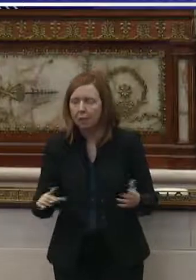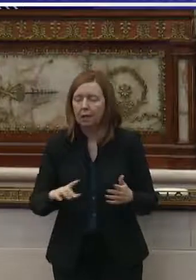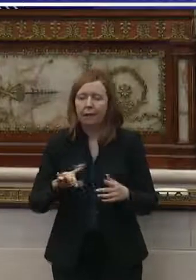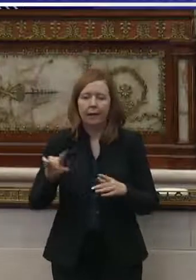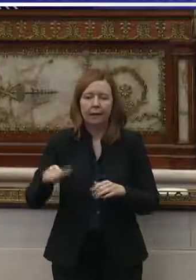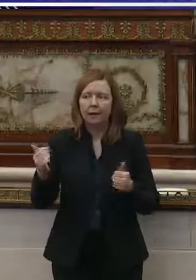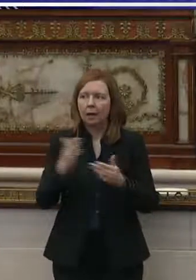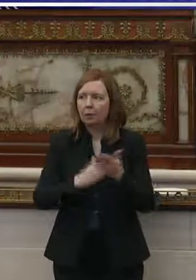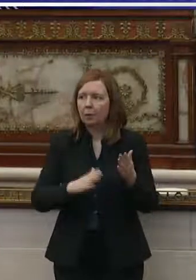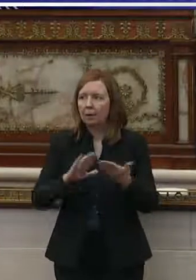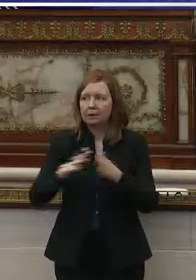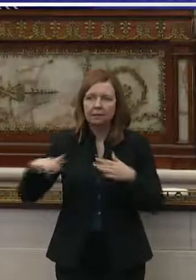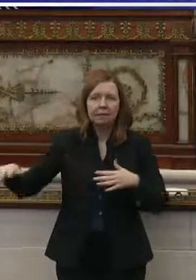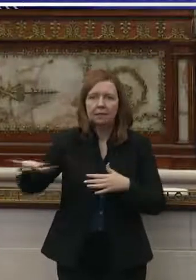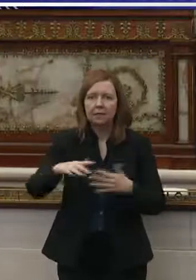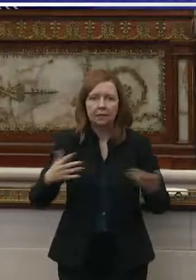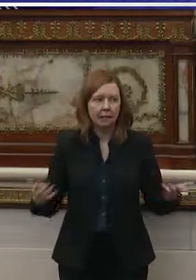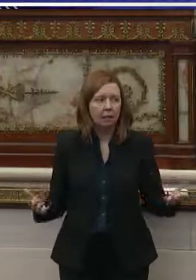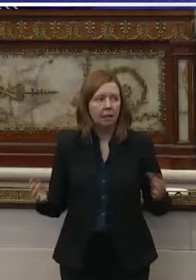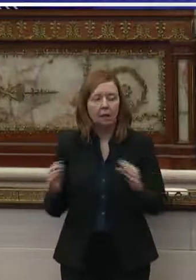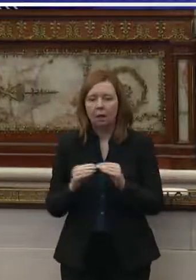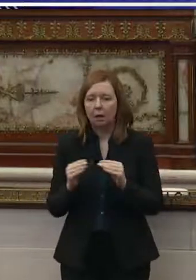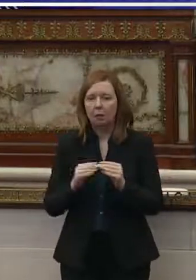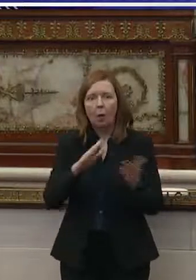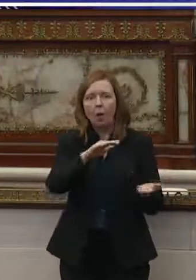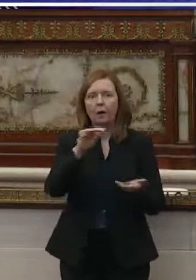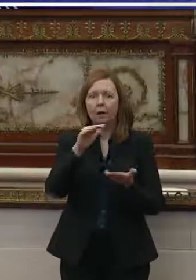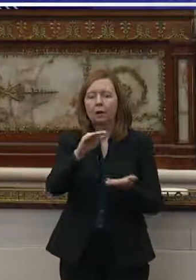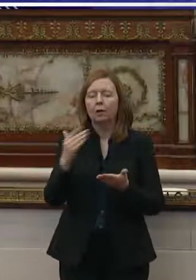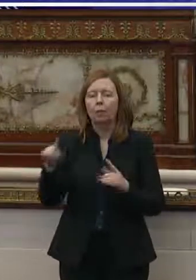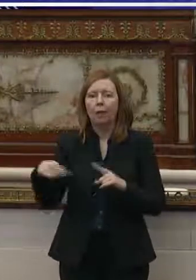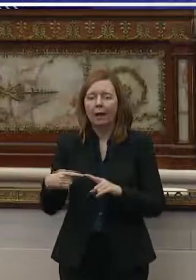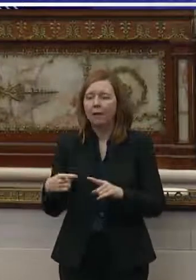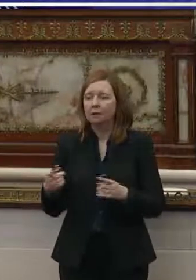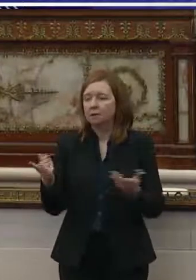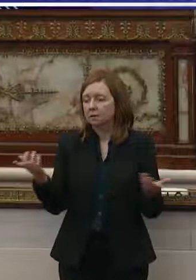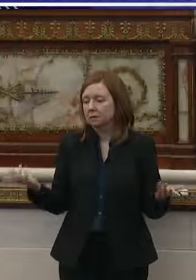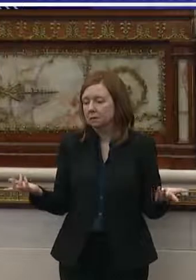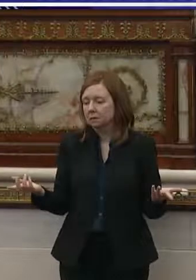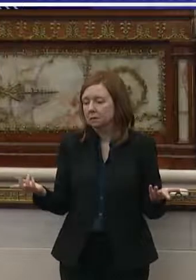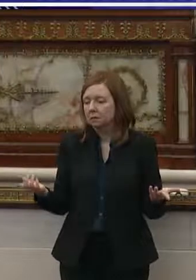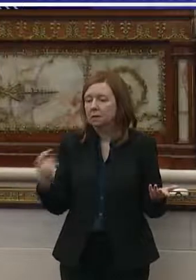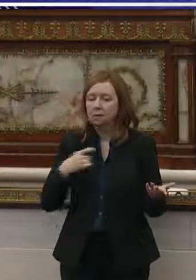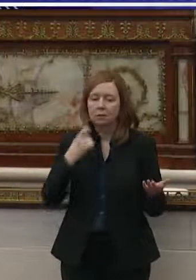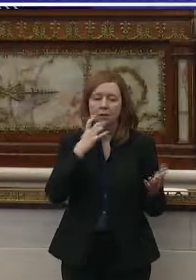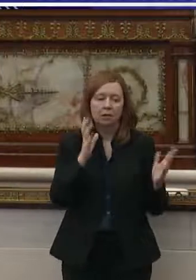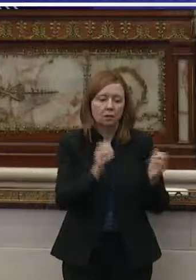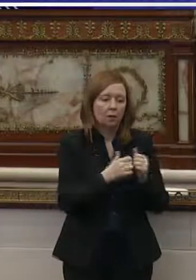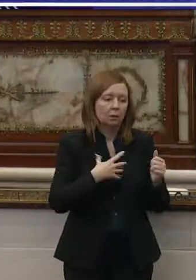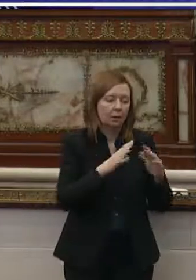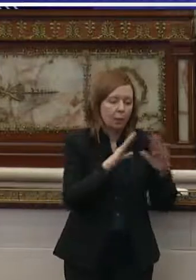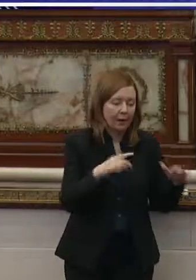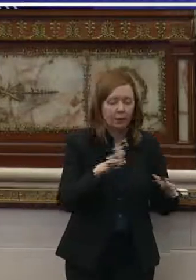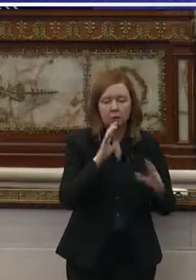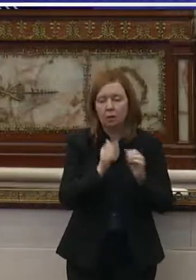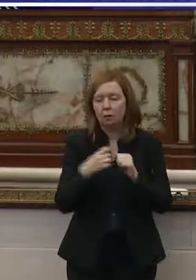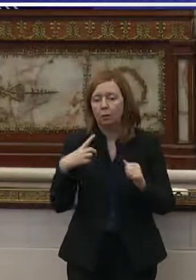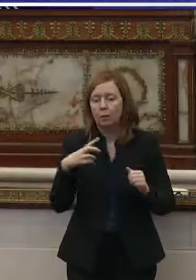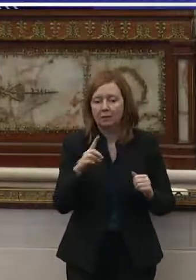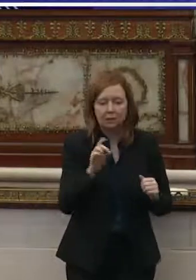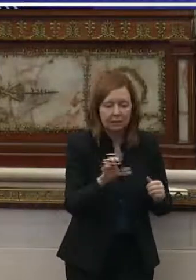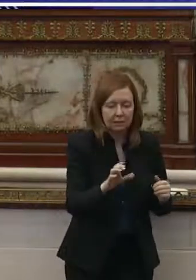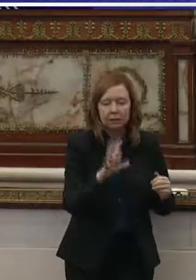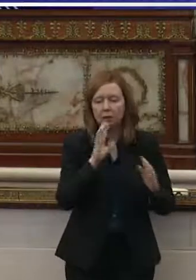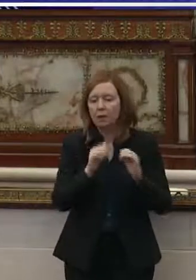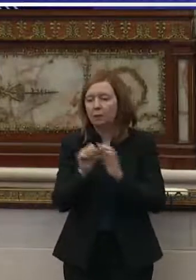other parts of the city in more of a volume way? It's always been, we just got off the phone with the White House. We're talking to DC and the